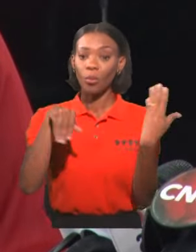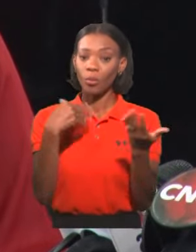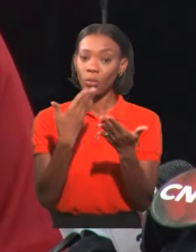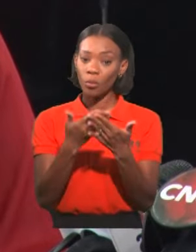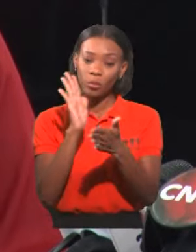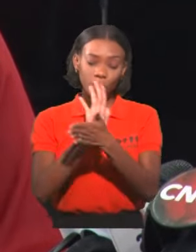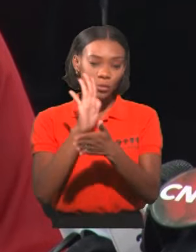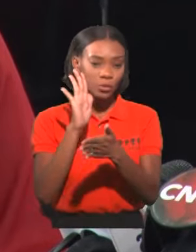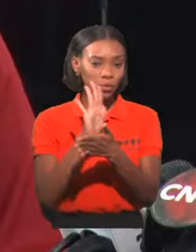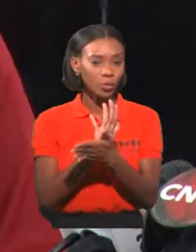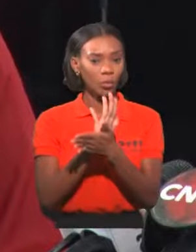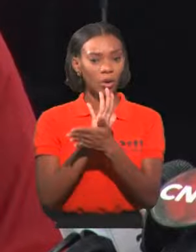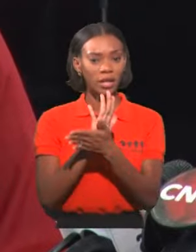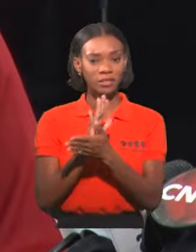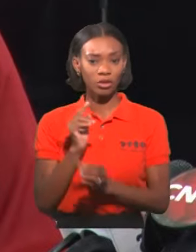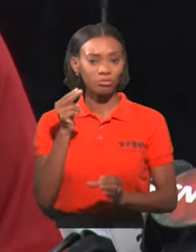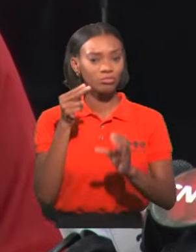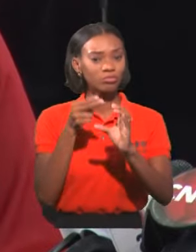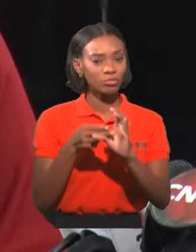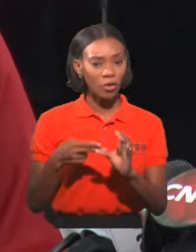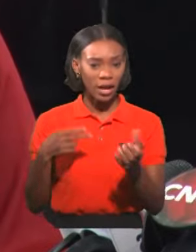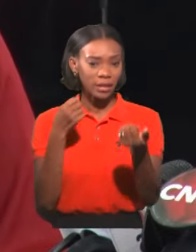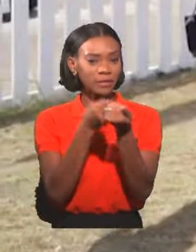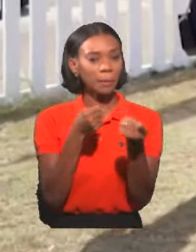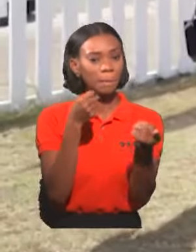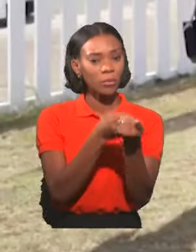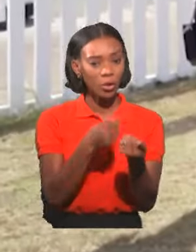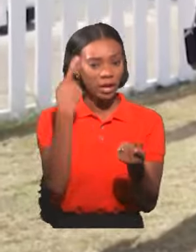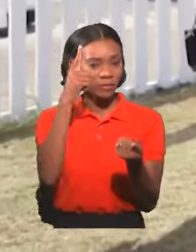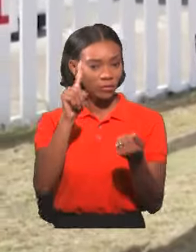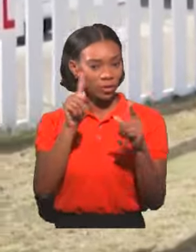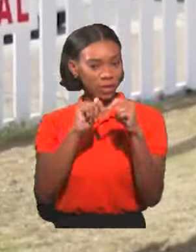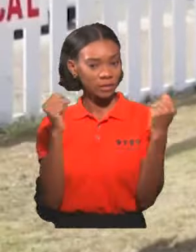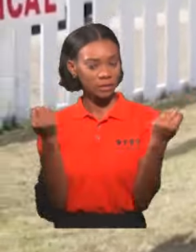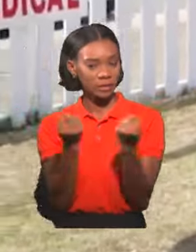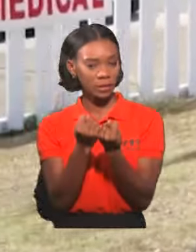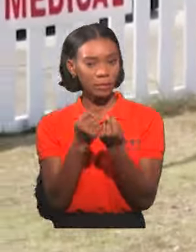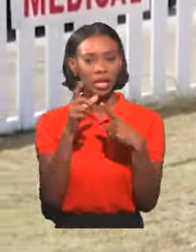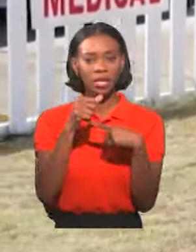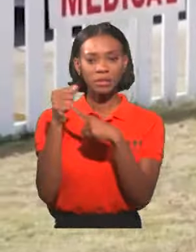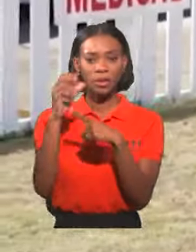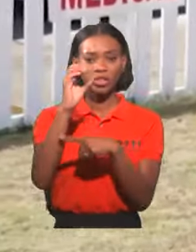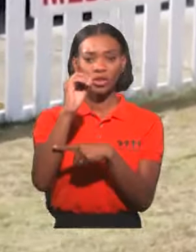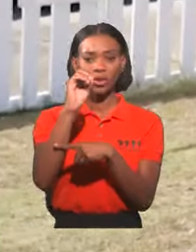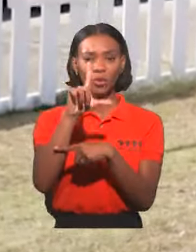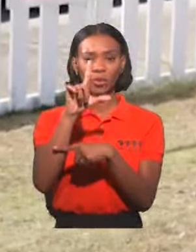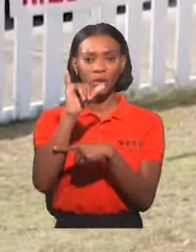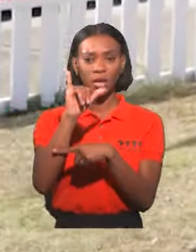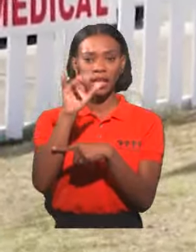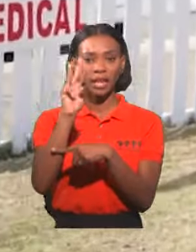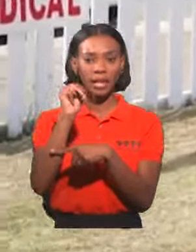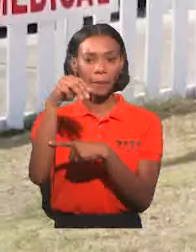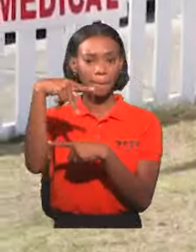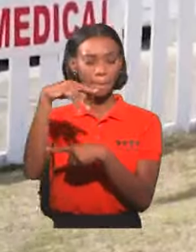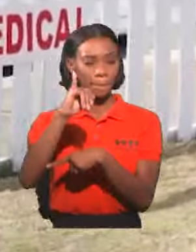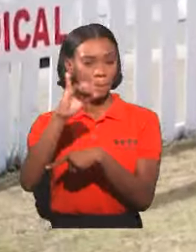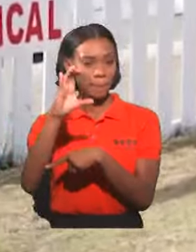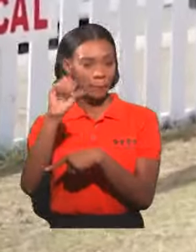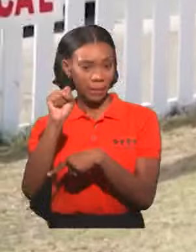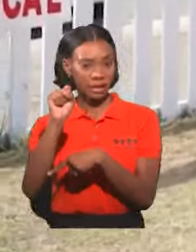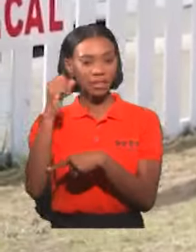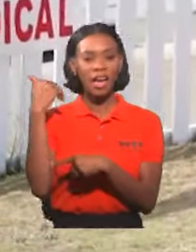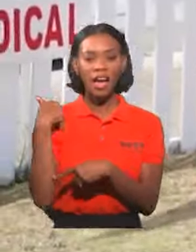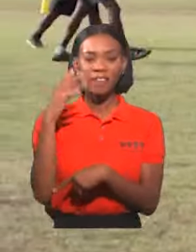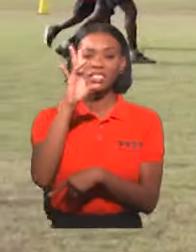become engaged with the efforts of the school teams. The Special Olympic Games in May will feature 7 venues, 7 days